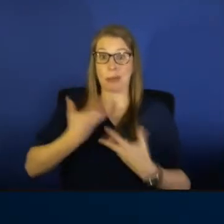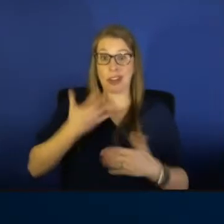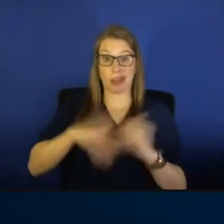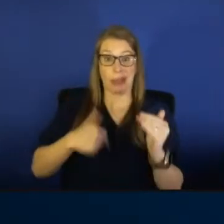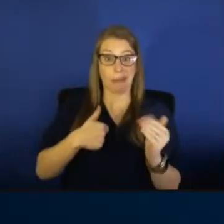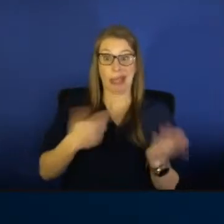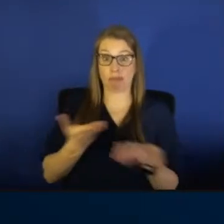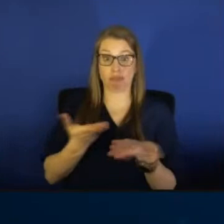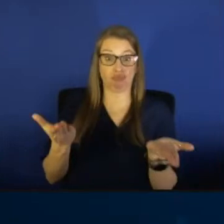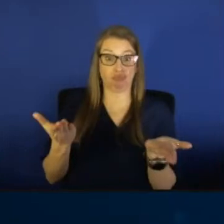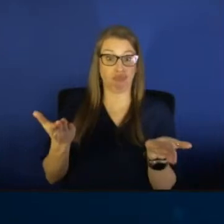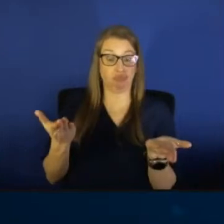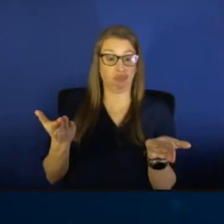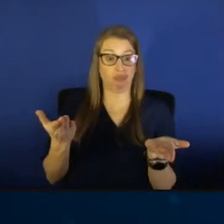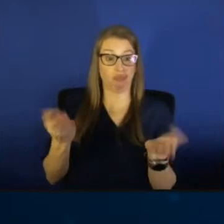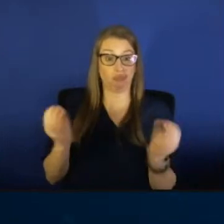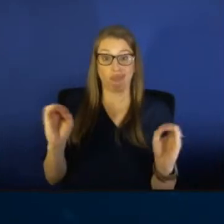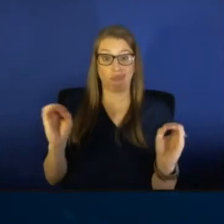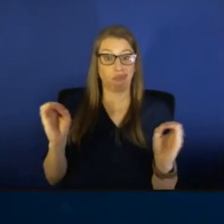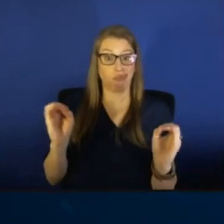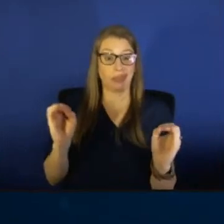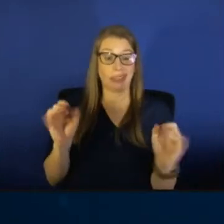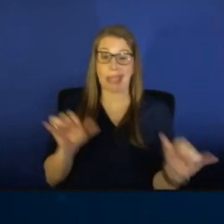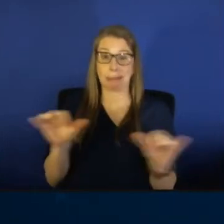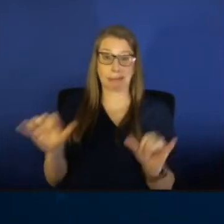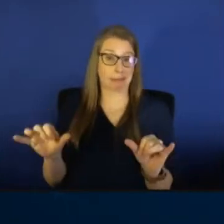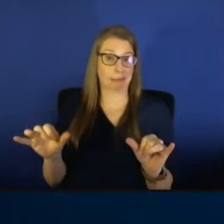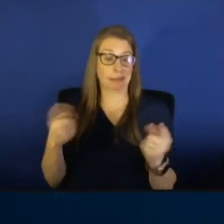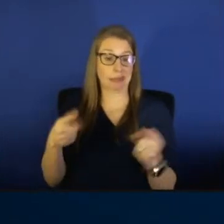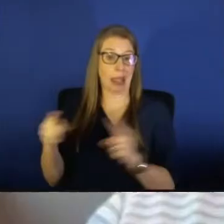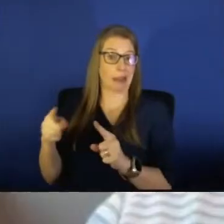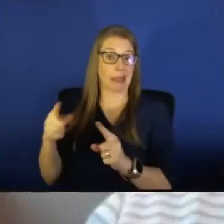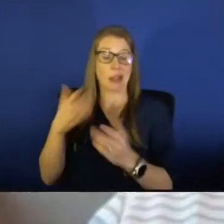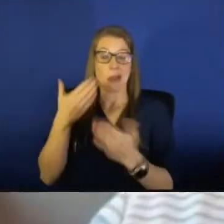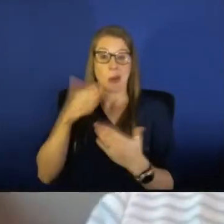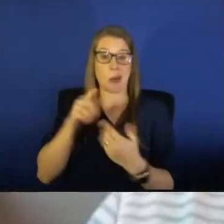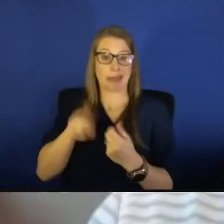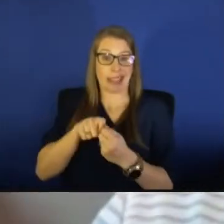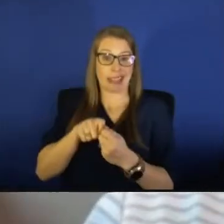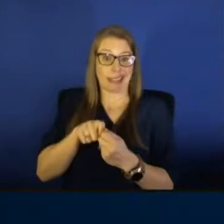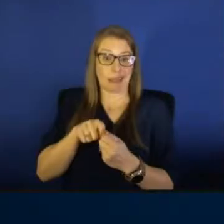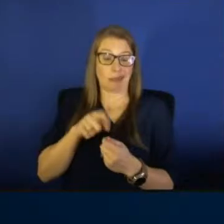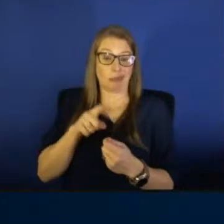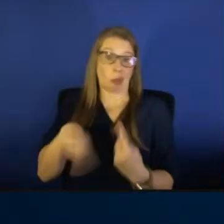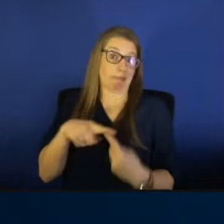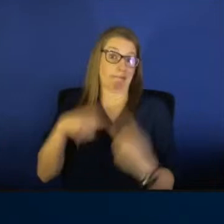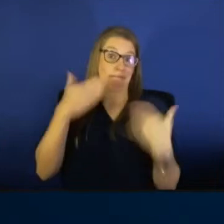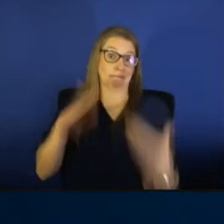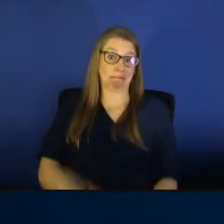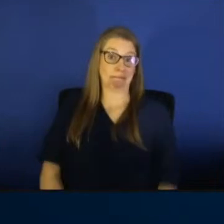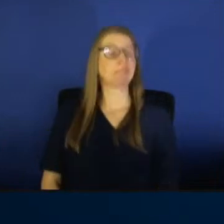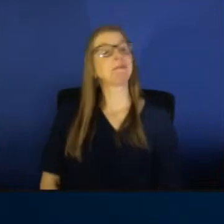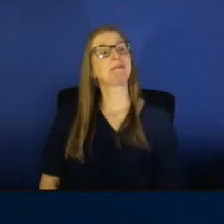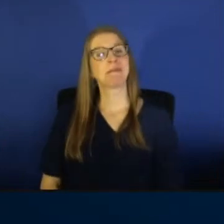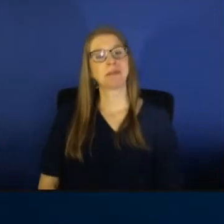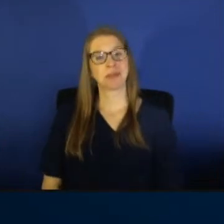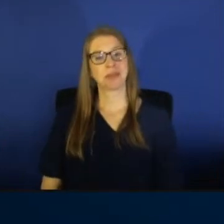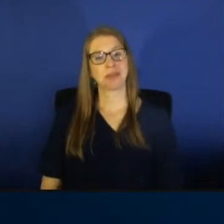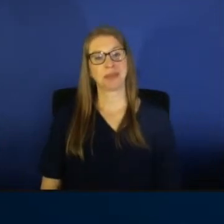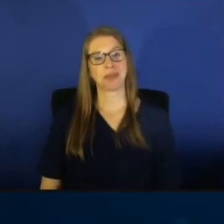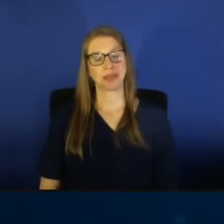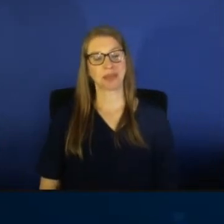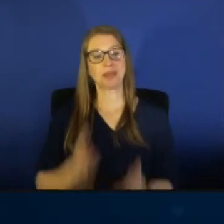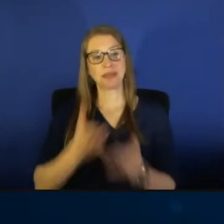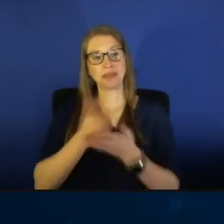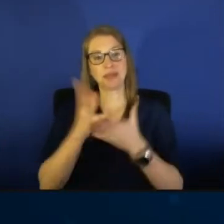had, Jeff. Yeah, same, that it's happening, just don't know exactly when. All right. We want